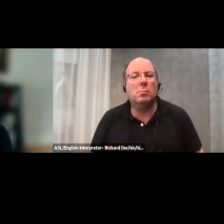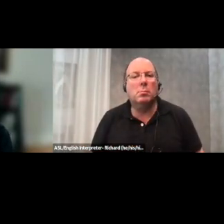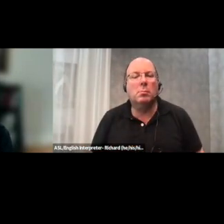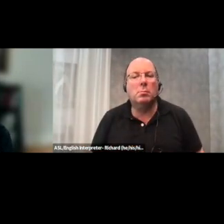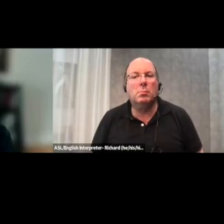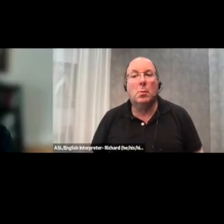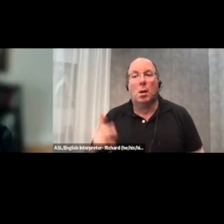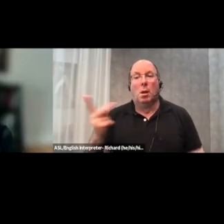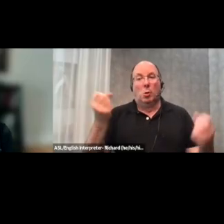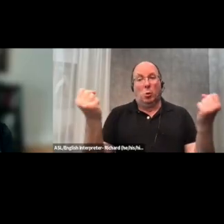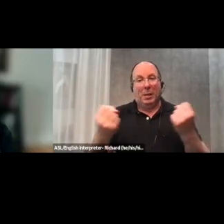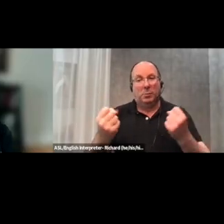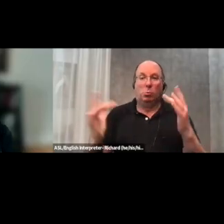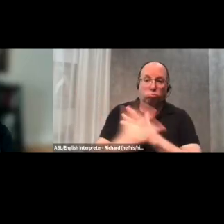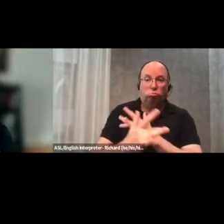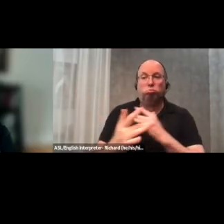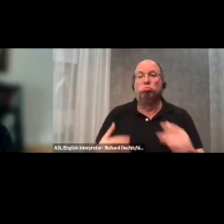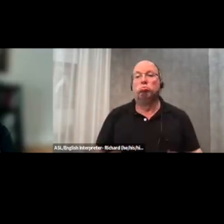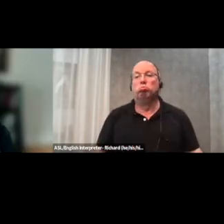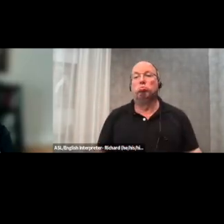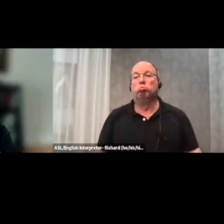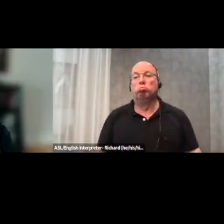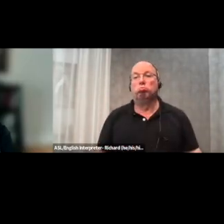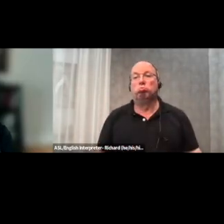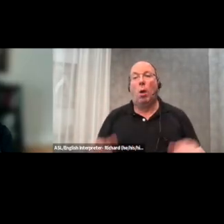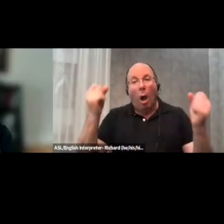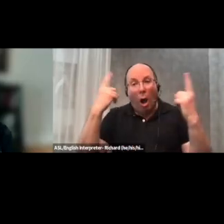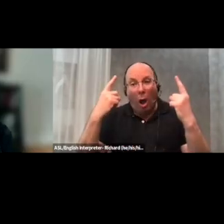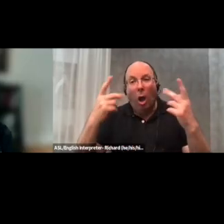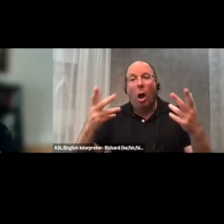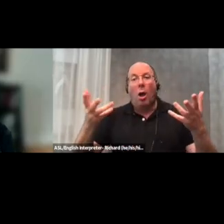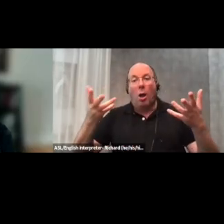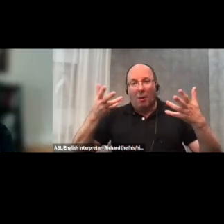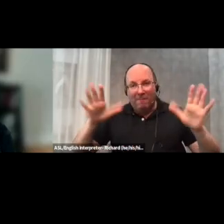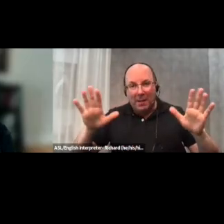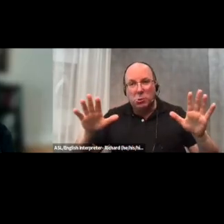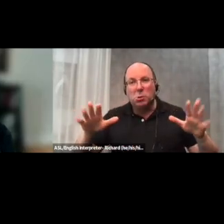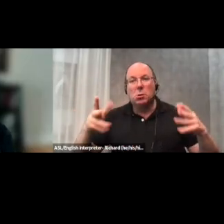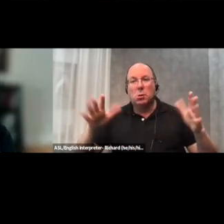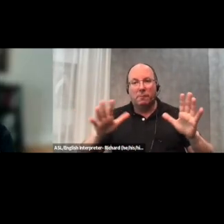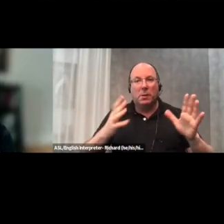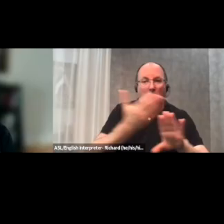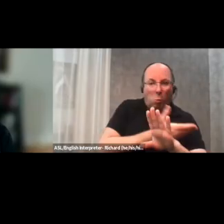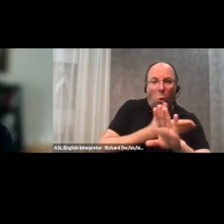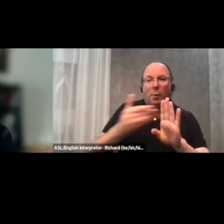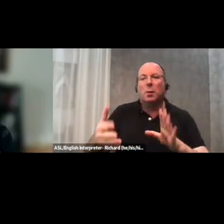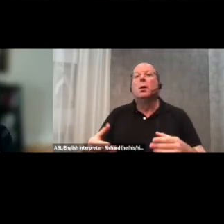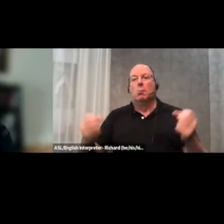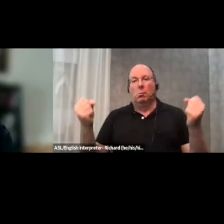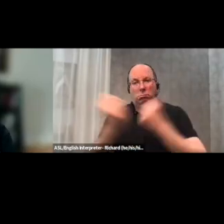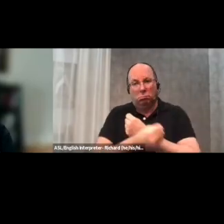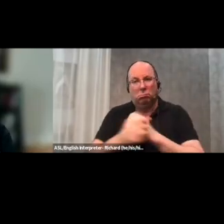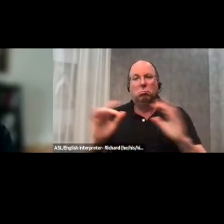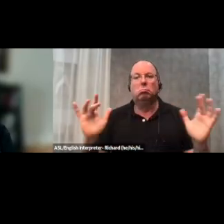Mutual masturbation, if you both take care to wash your hands before and after. Yeah, mutual masturbation. That's pretty